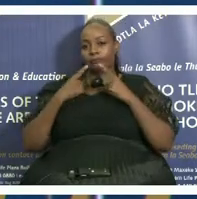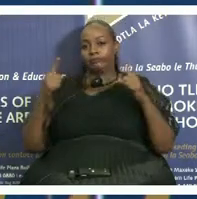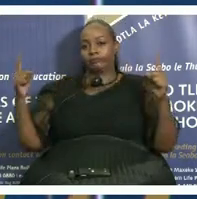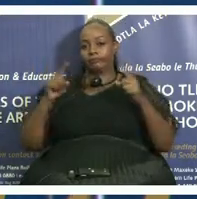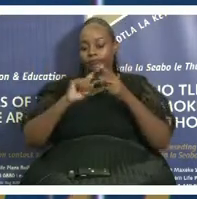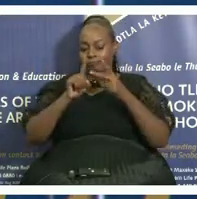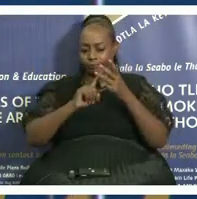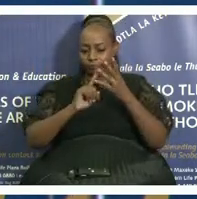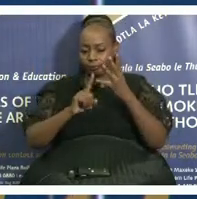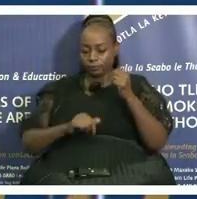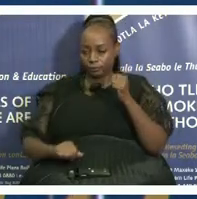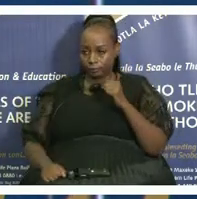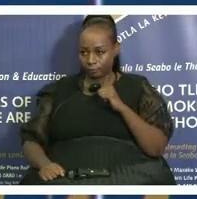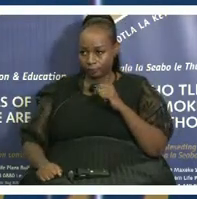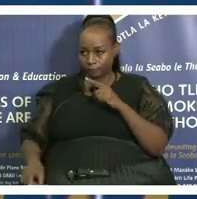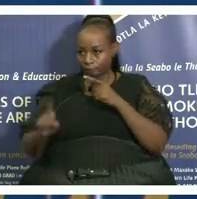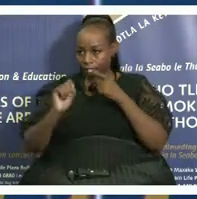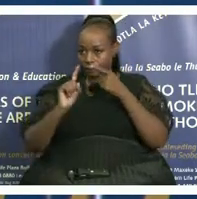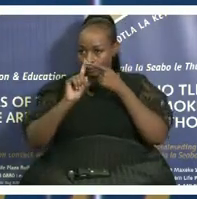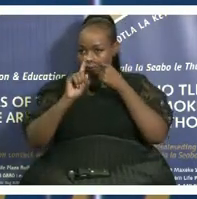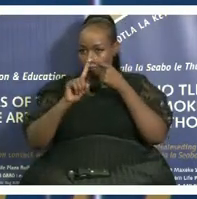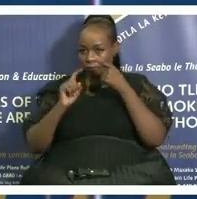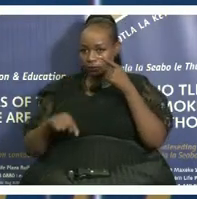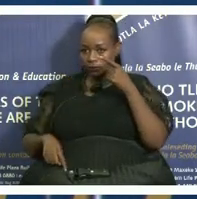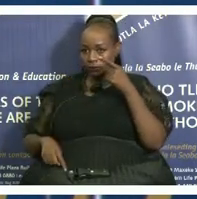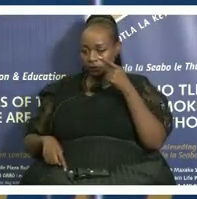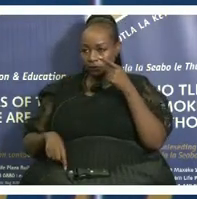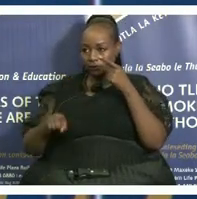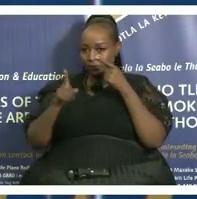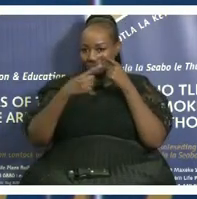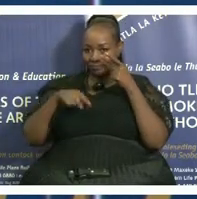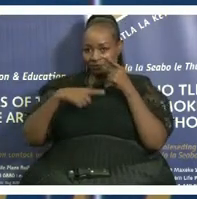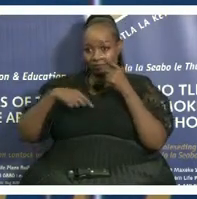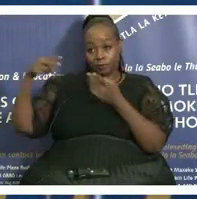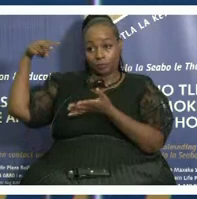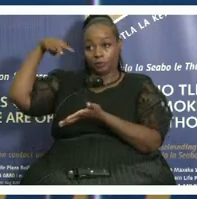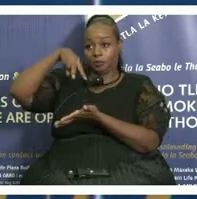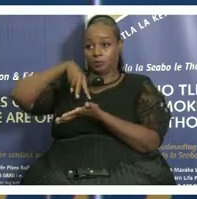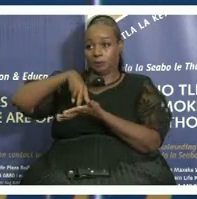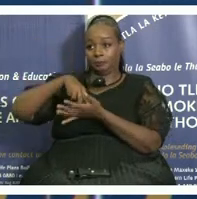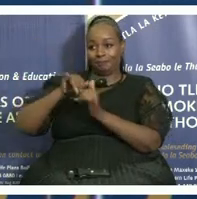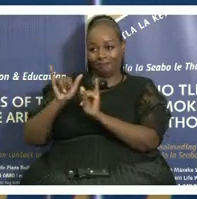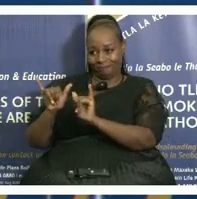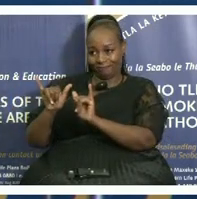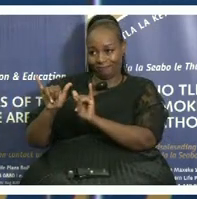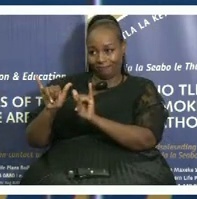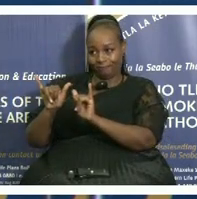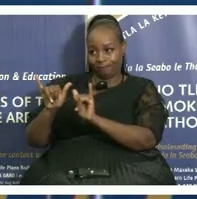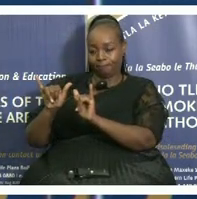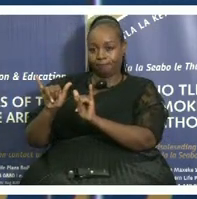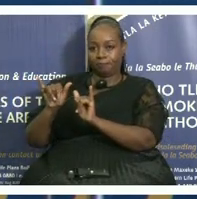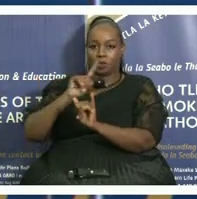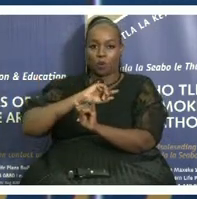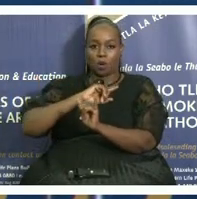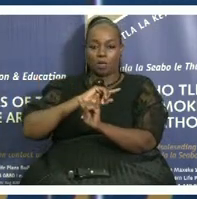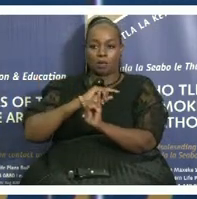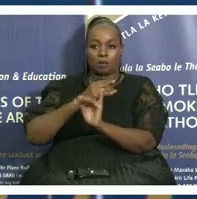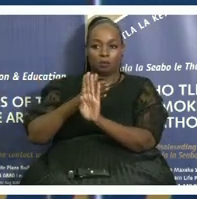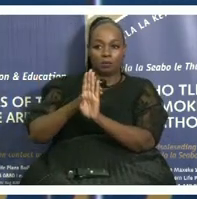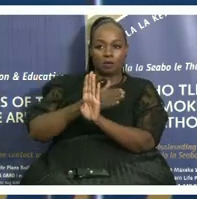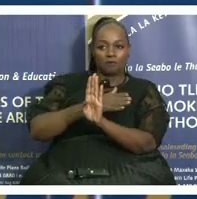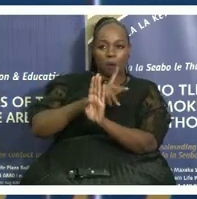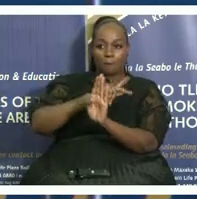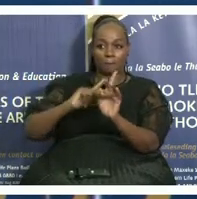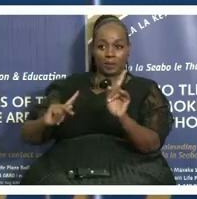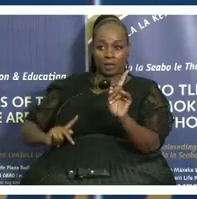speaker, that everyone should remain standing as the sergeant at arms, the Honorable